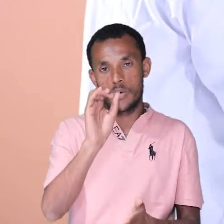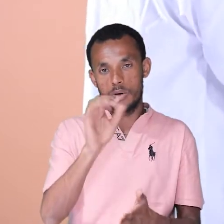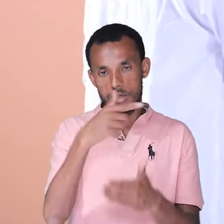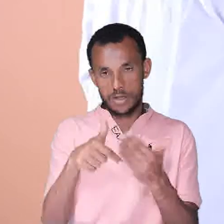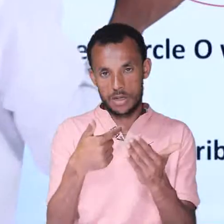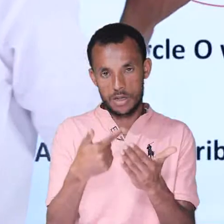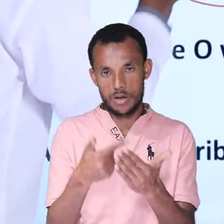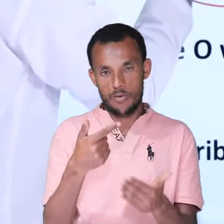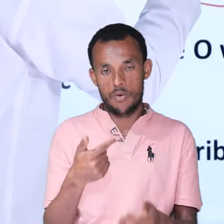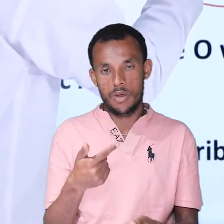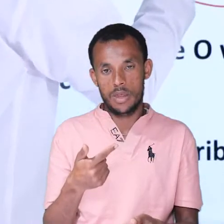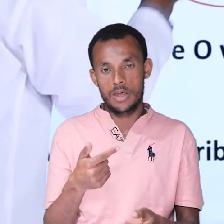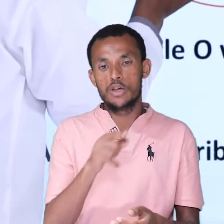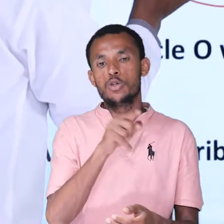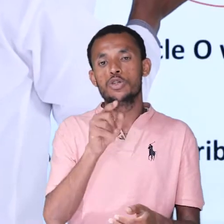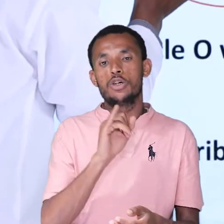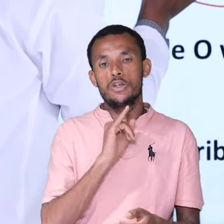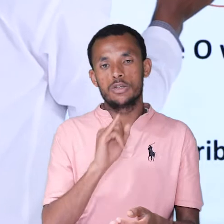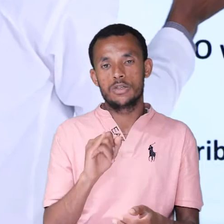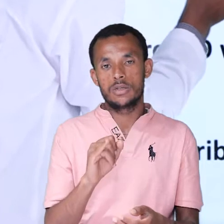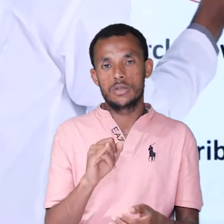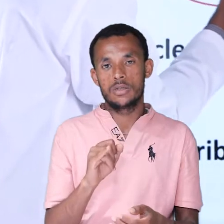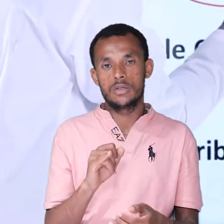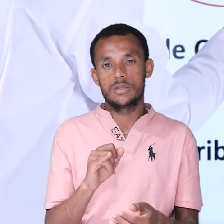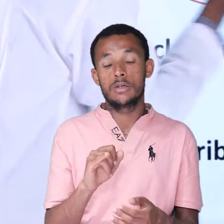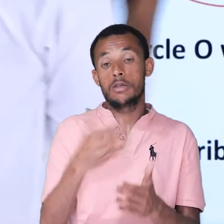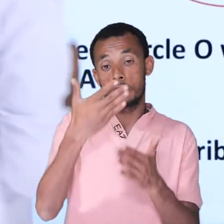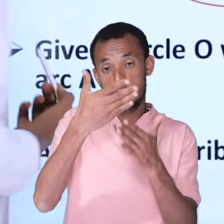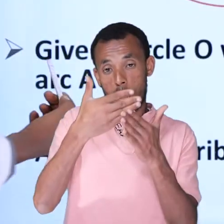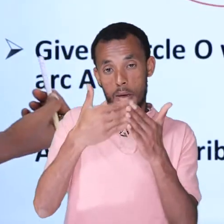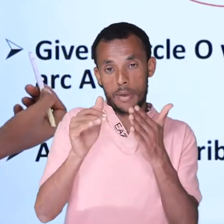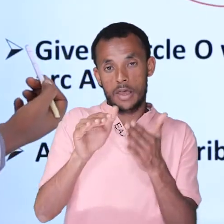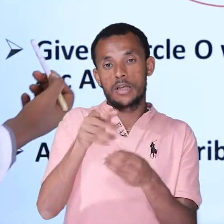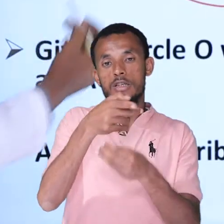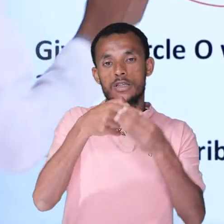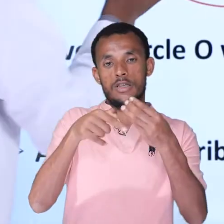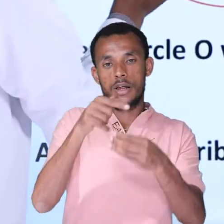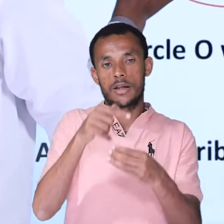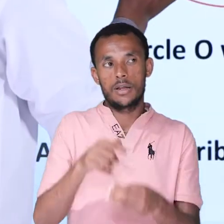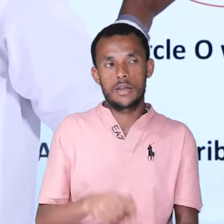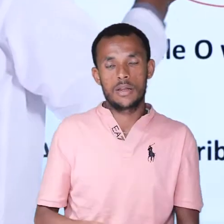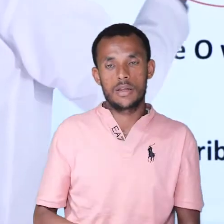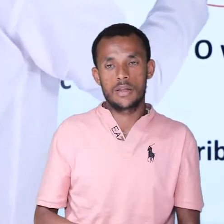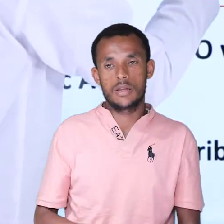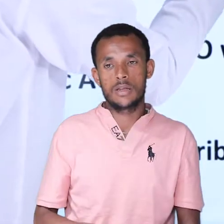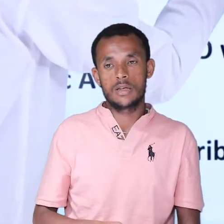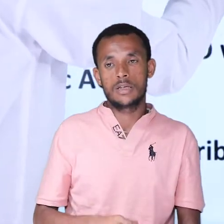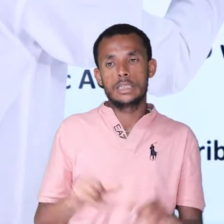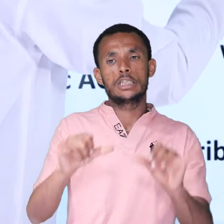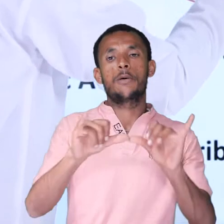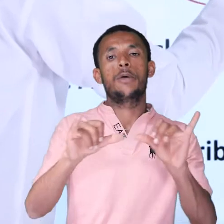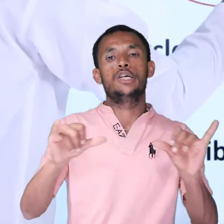Therefore, there is a semicircle here. This is a semicircle. Therefore, the measure